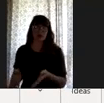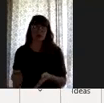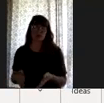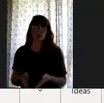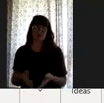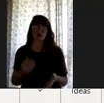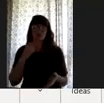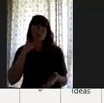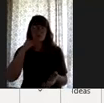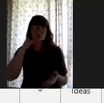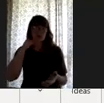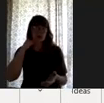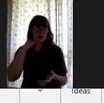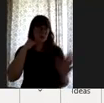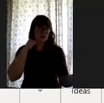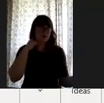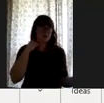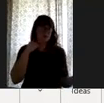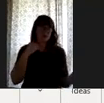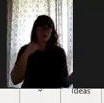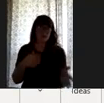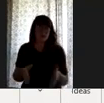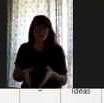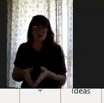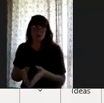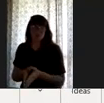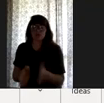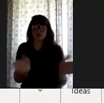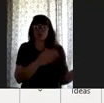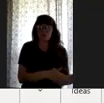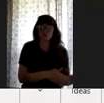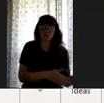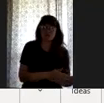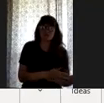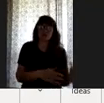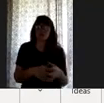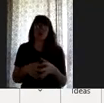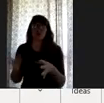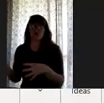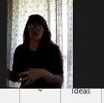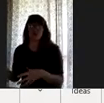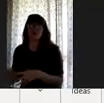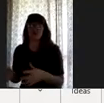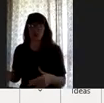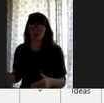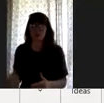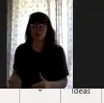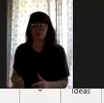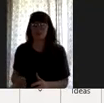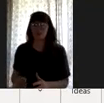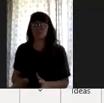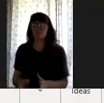being saved from the power of sin. Not that you have been saved, you're being saved. And we're switching from the penalty of sin, now we're being saved from the power of